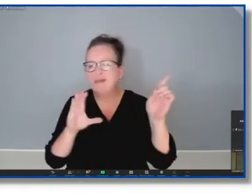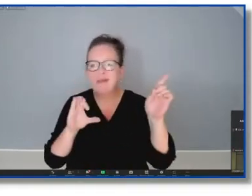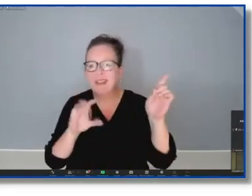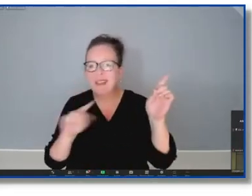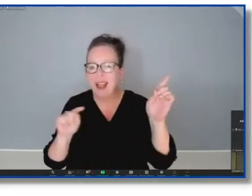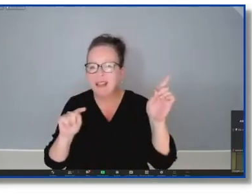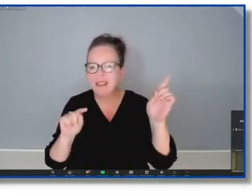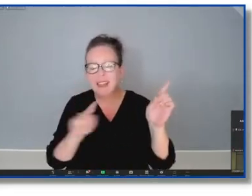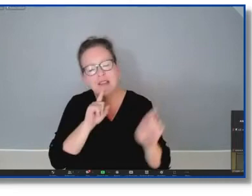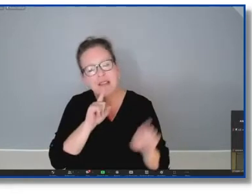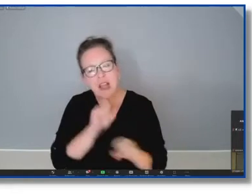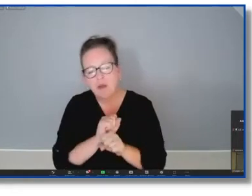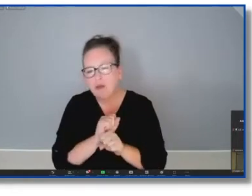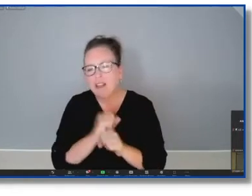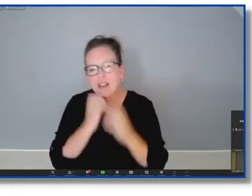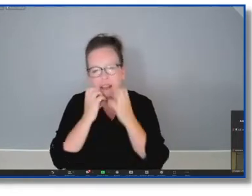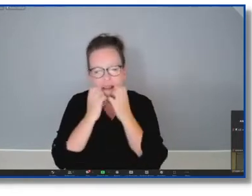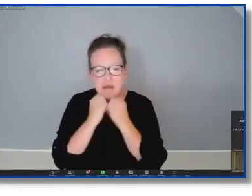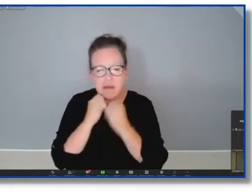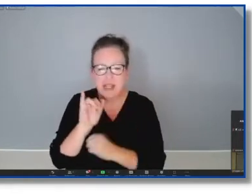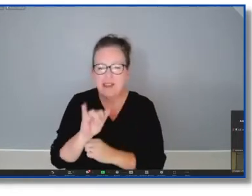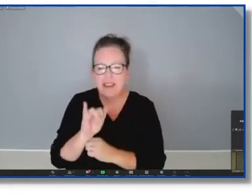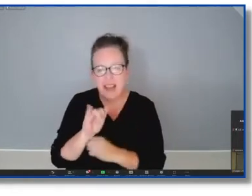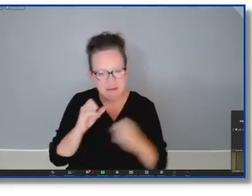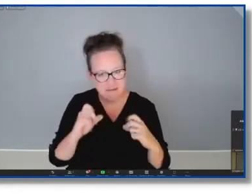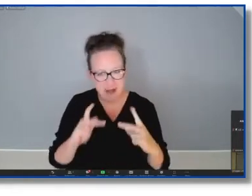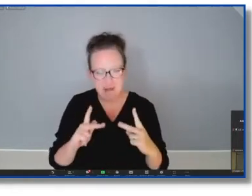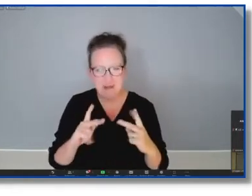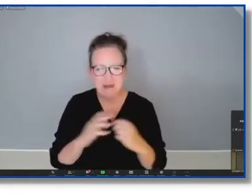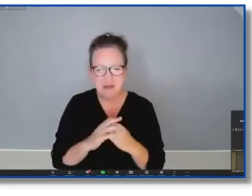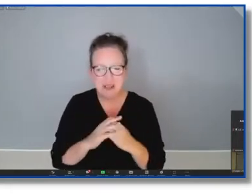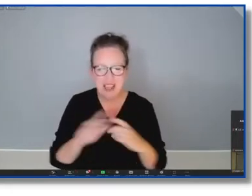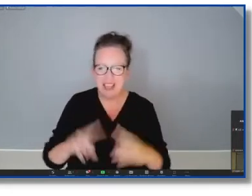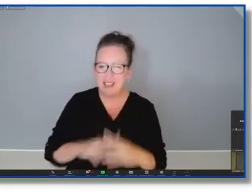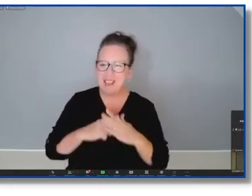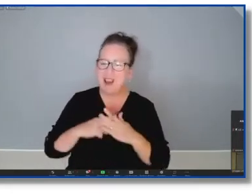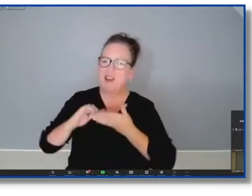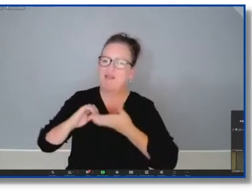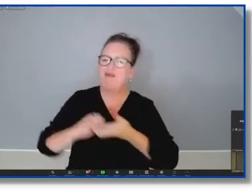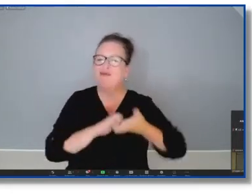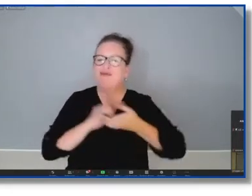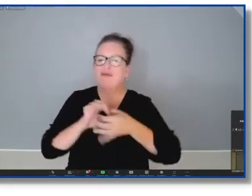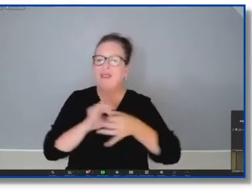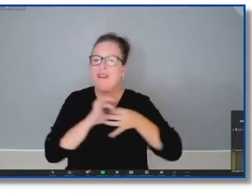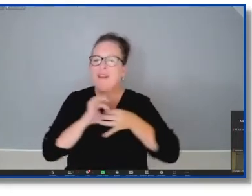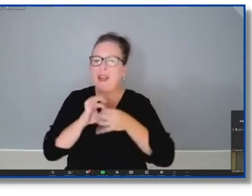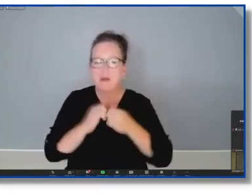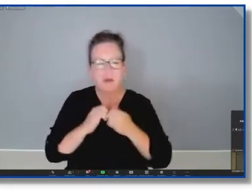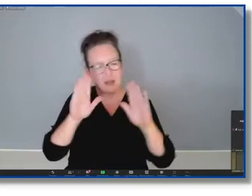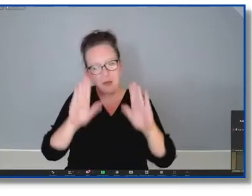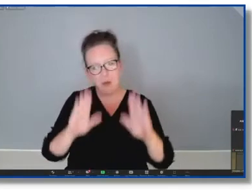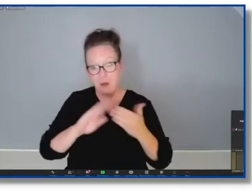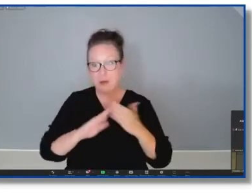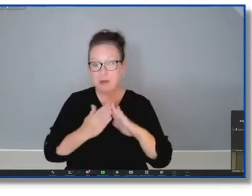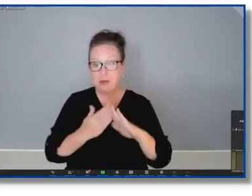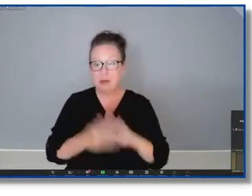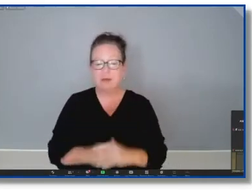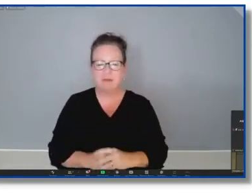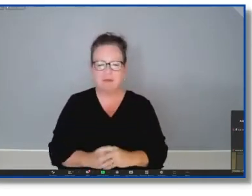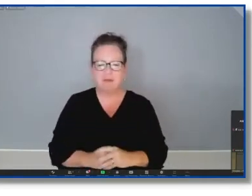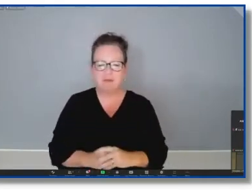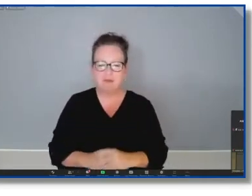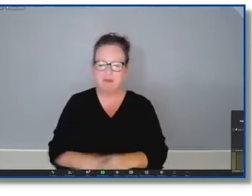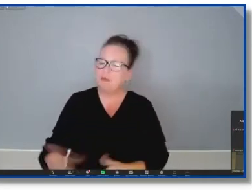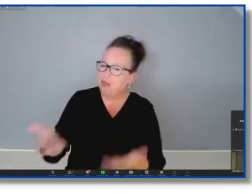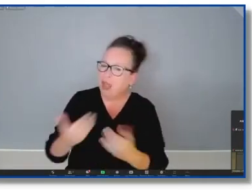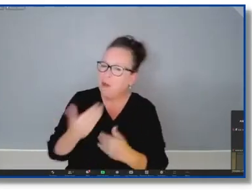really appreciate that, to be given a chance and to start collaborating with this wonderful community. I want to thank Stefan Halmreich, who